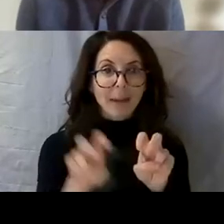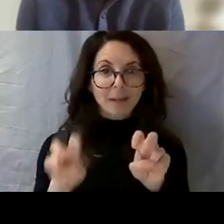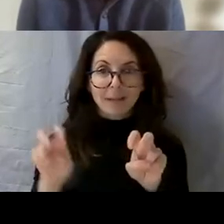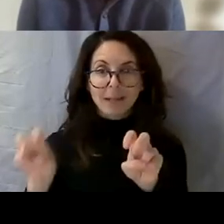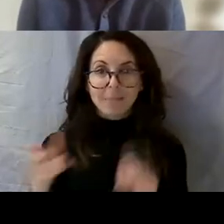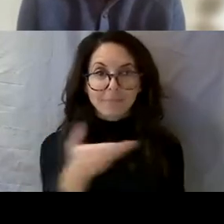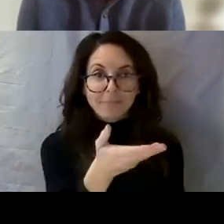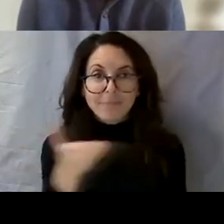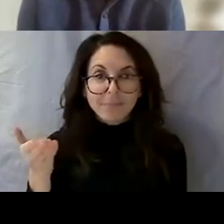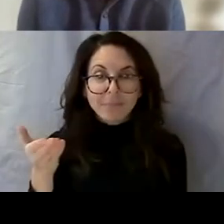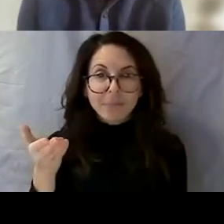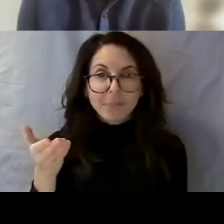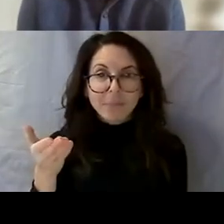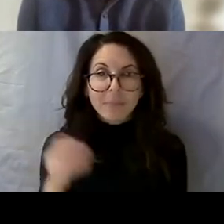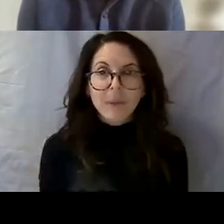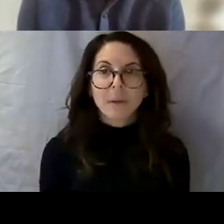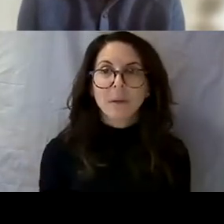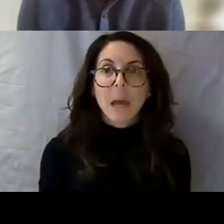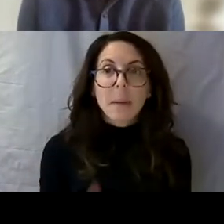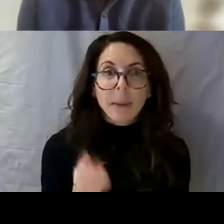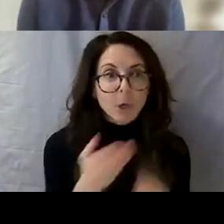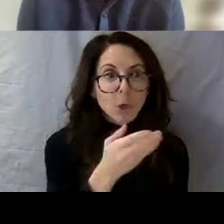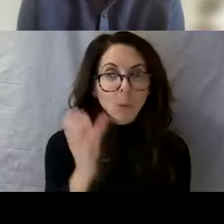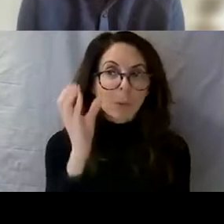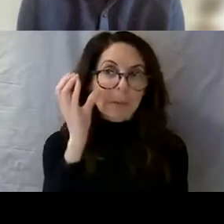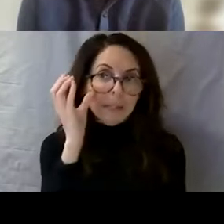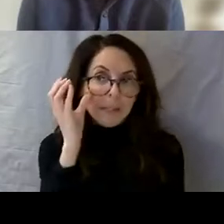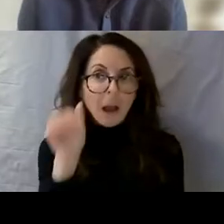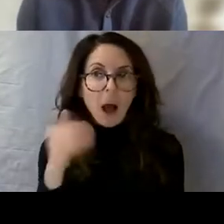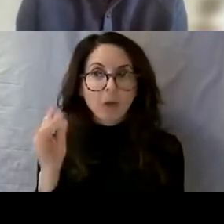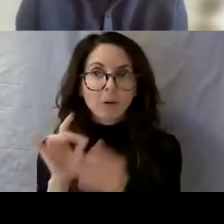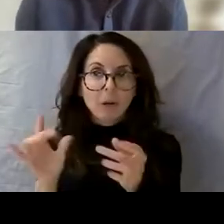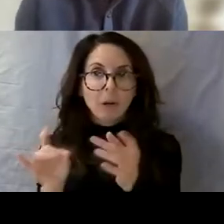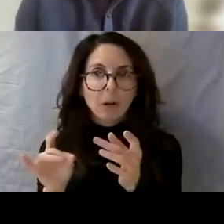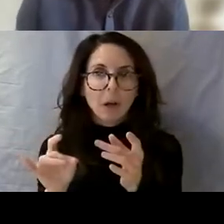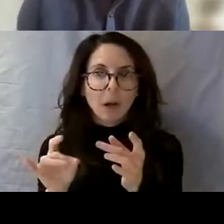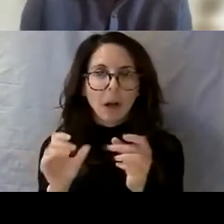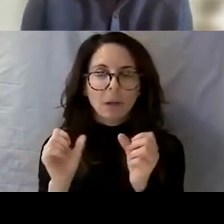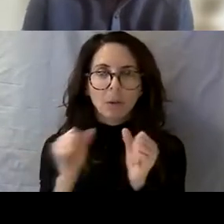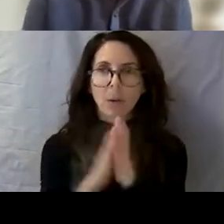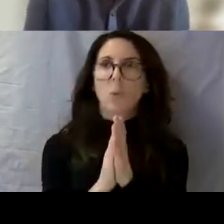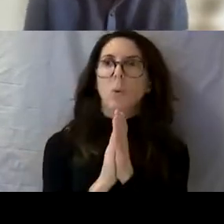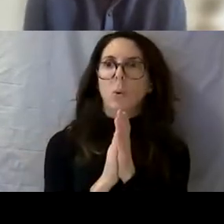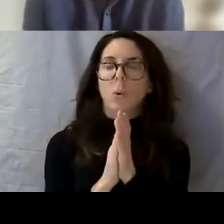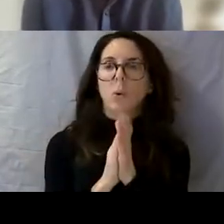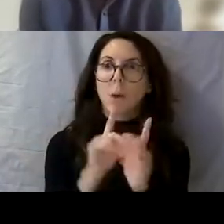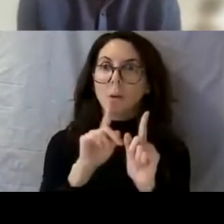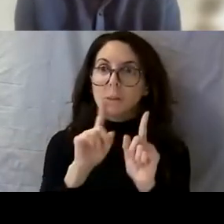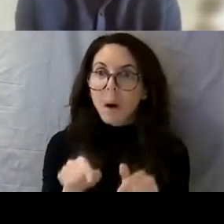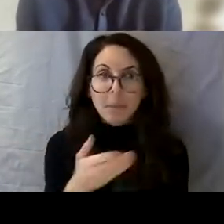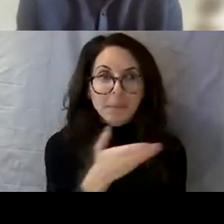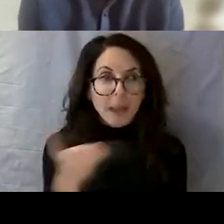if something that somebody else said just makes them need to respond or need